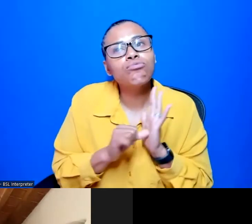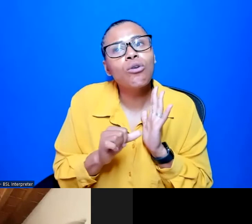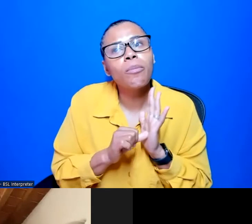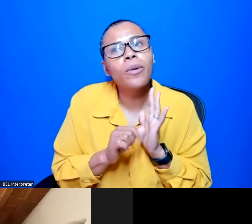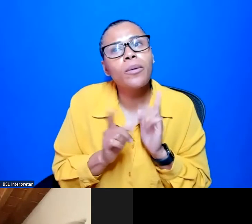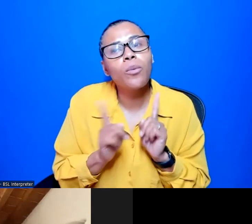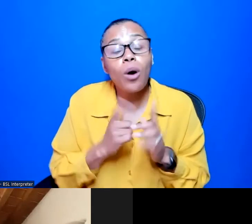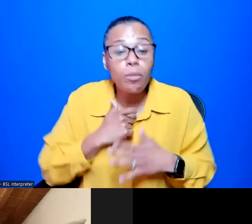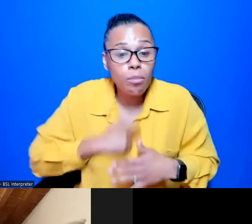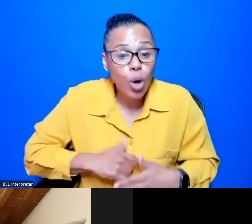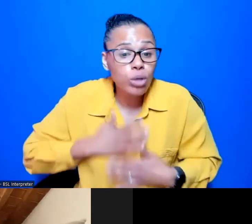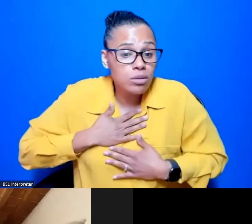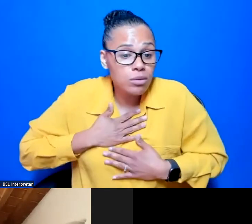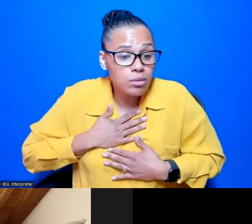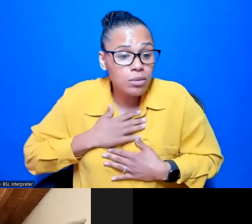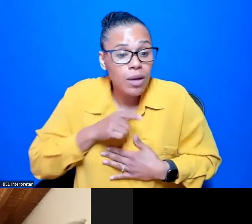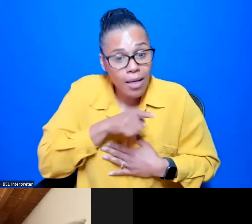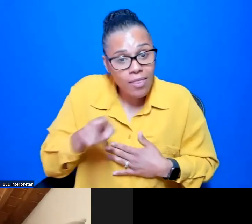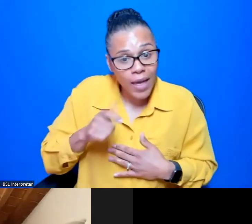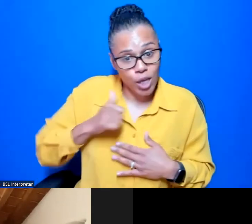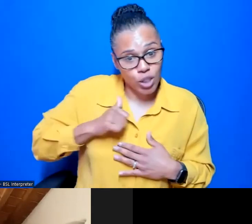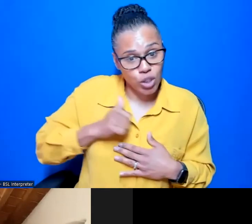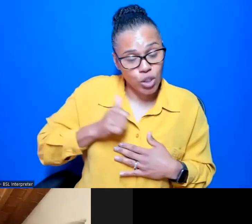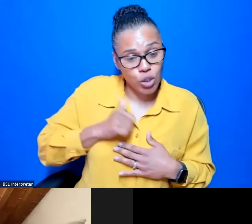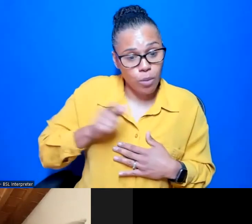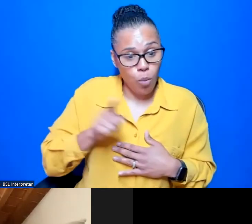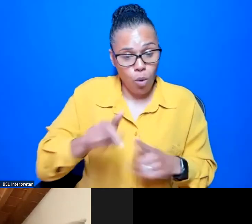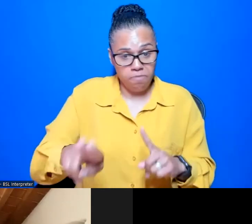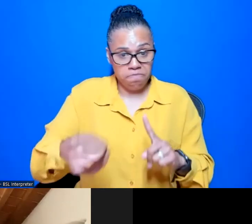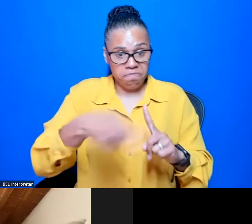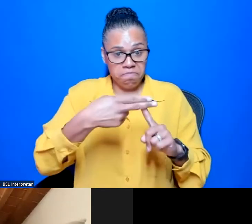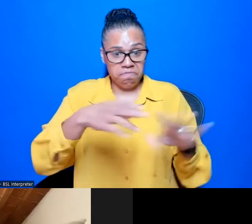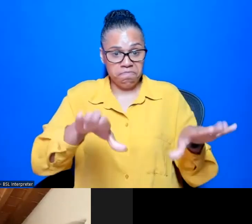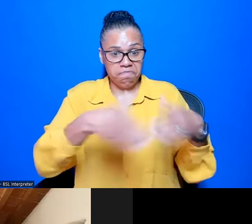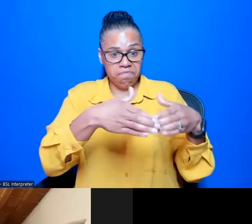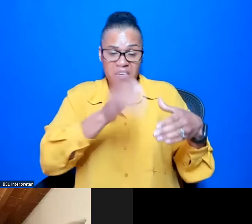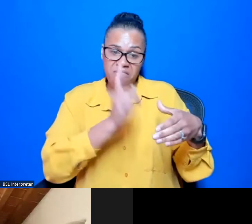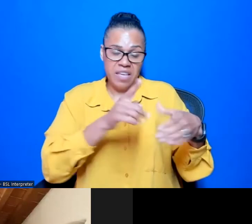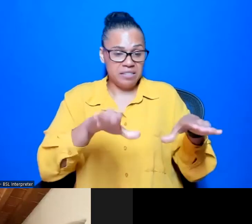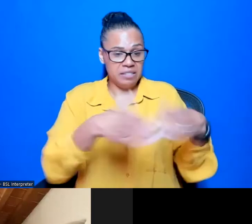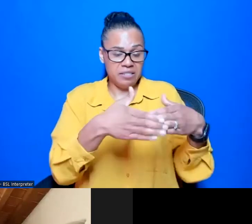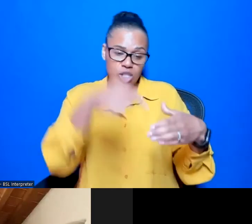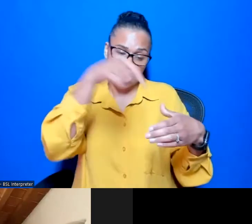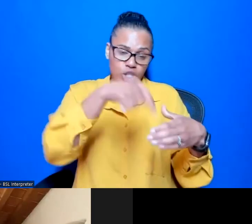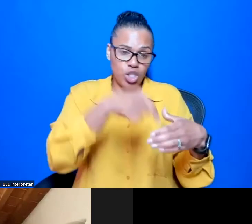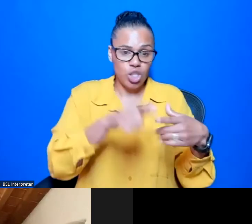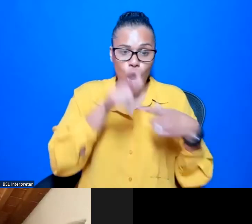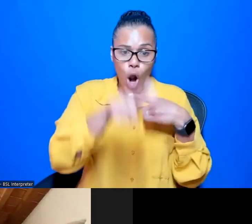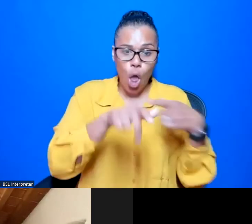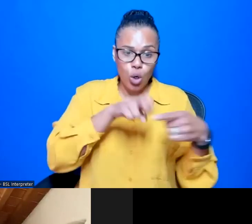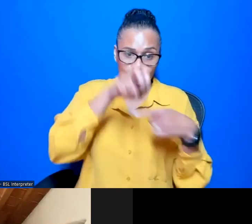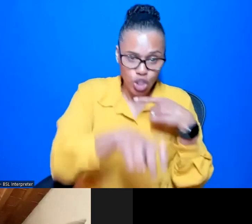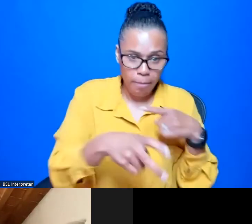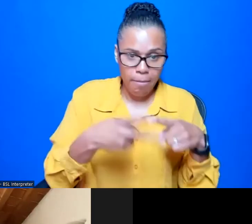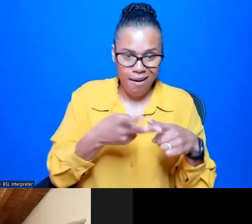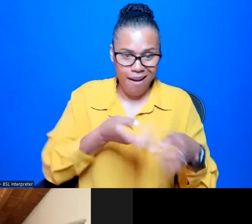personal reasons. They assume you in a box. So they see Fiona May as a long jumper and just an athlete, nothing else. And I